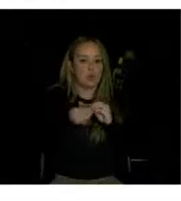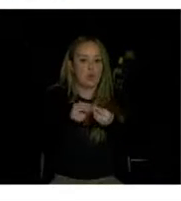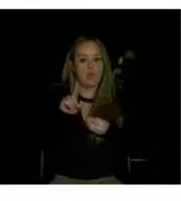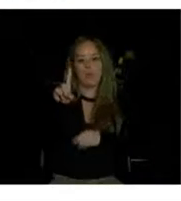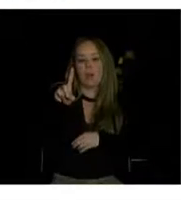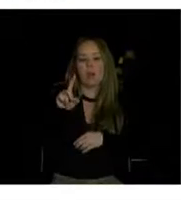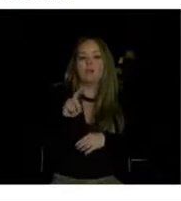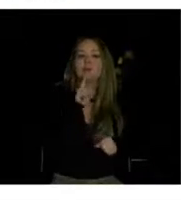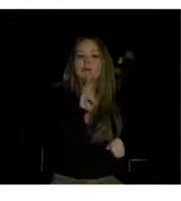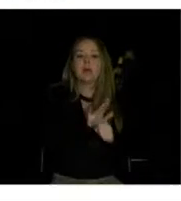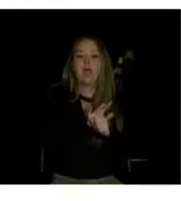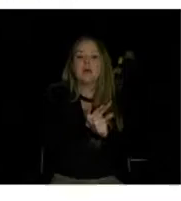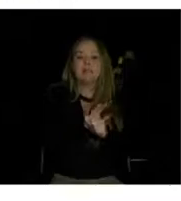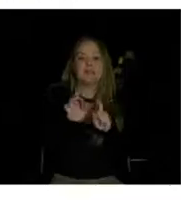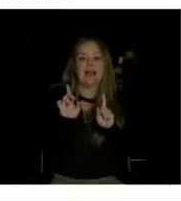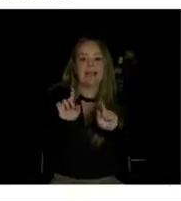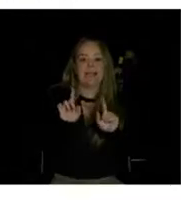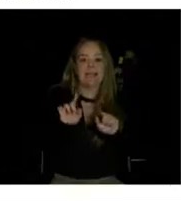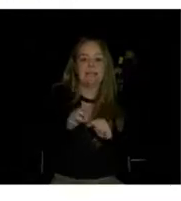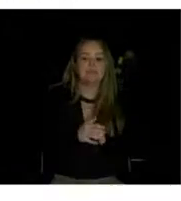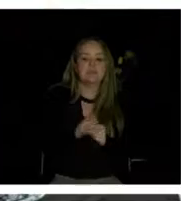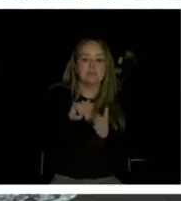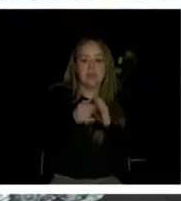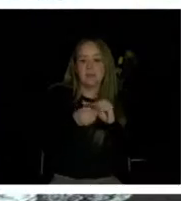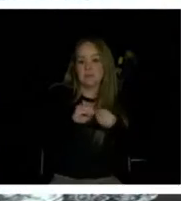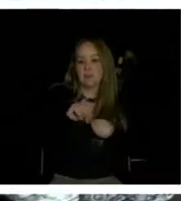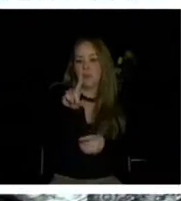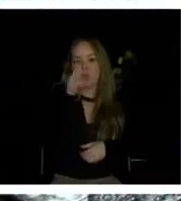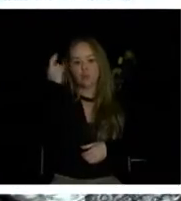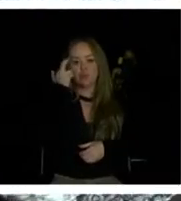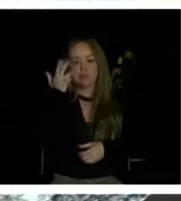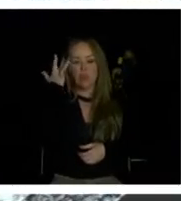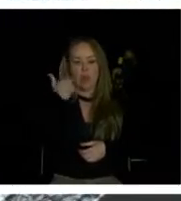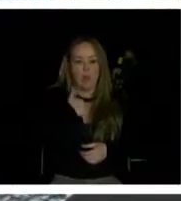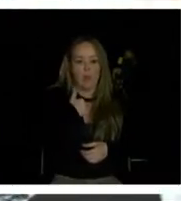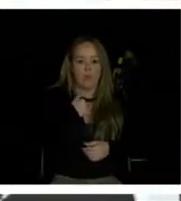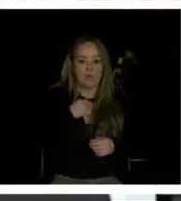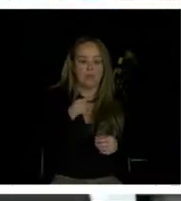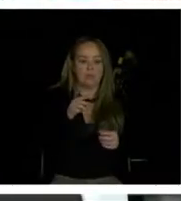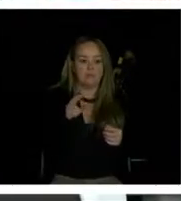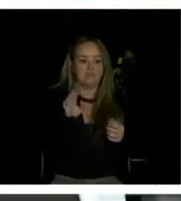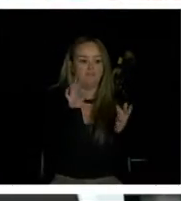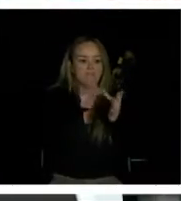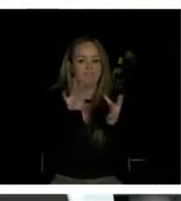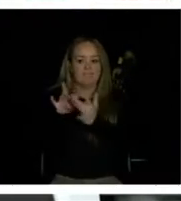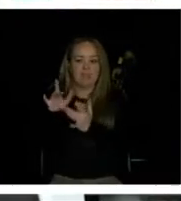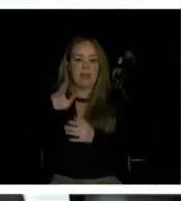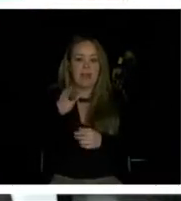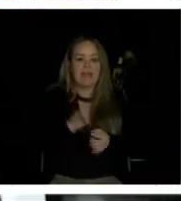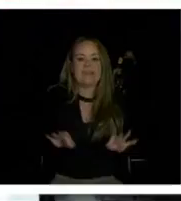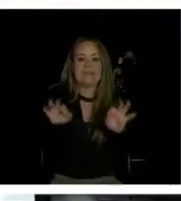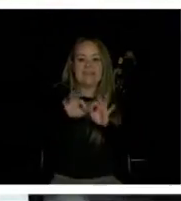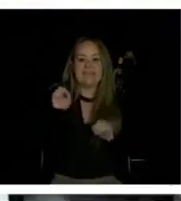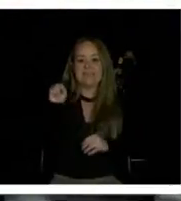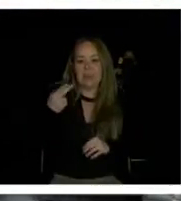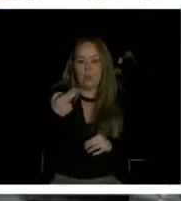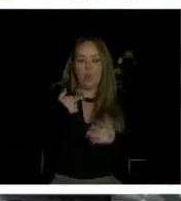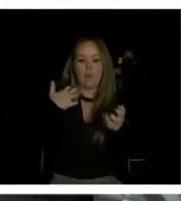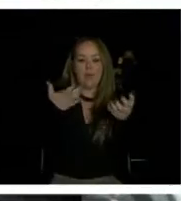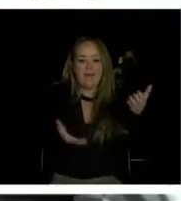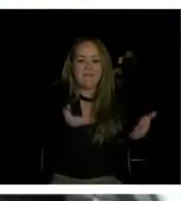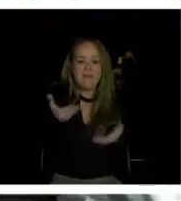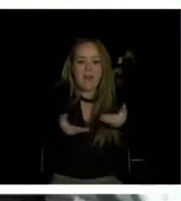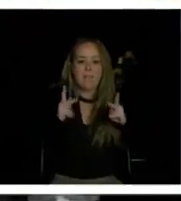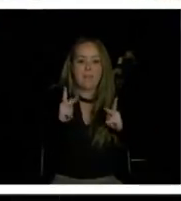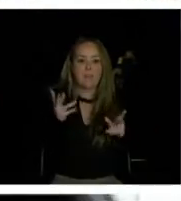one, guarantee attendance, which is one of the reasons why we tapped into key stakeholders. But again, we wanted to invite people to